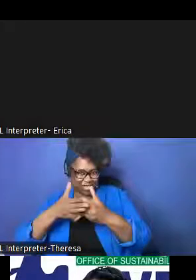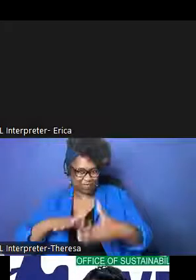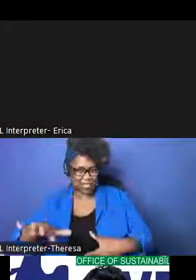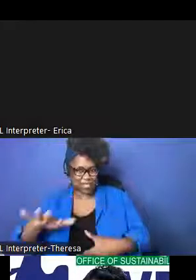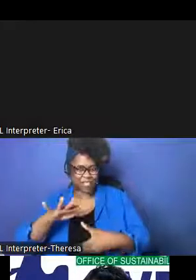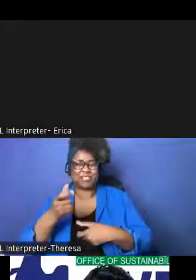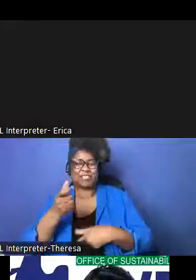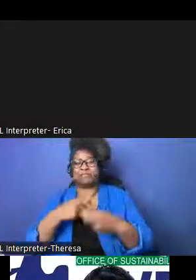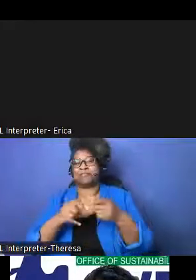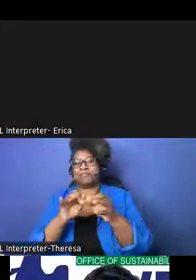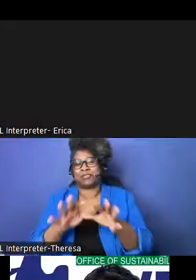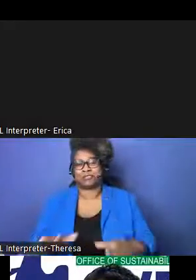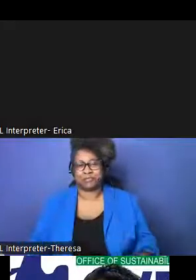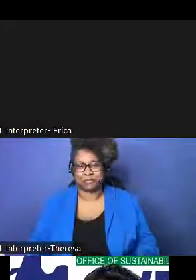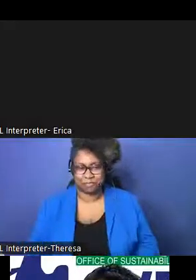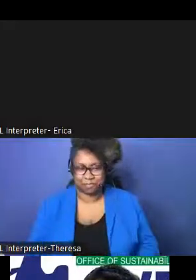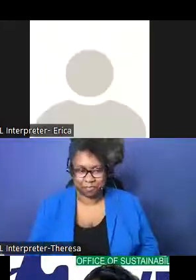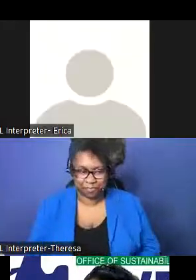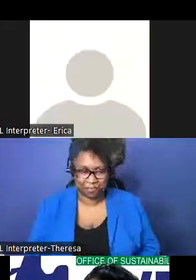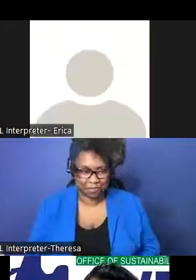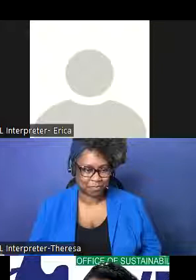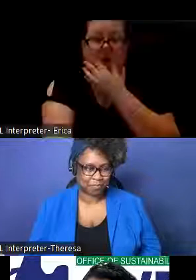Thank you.